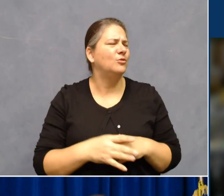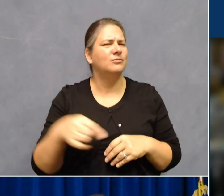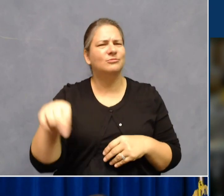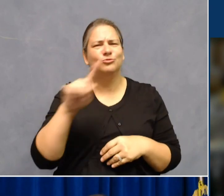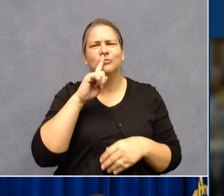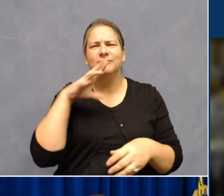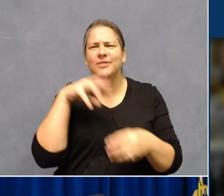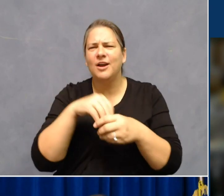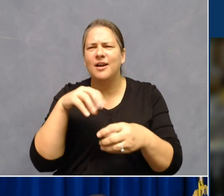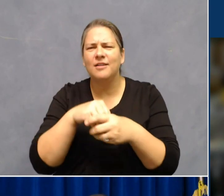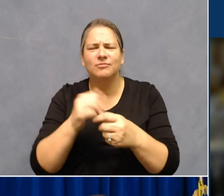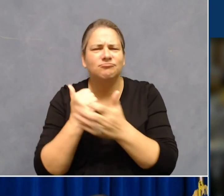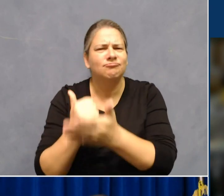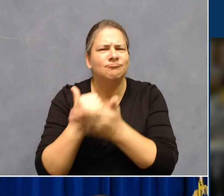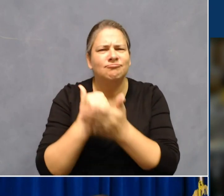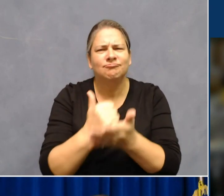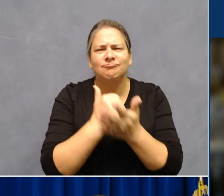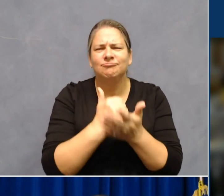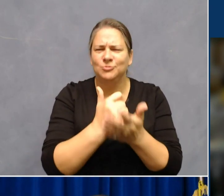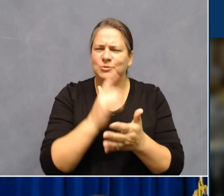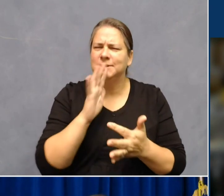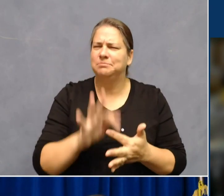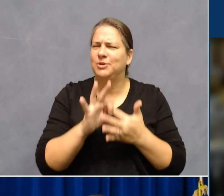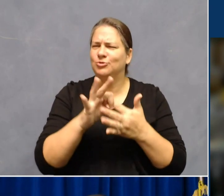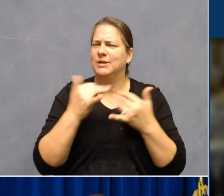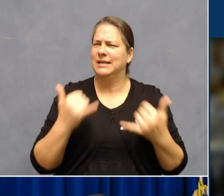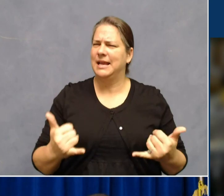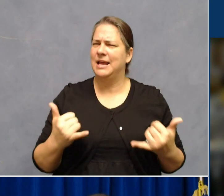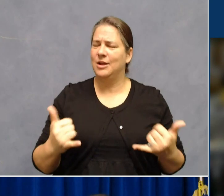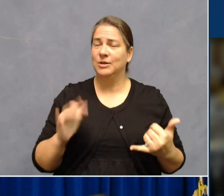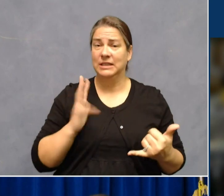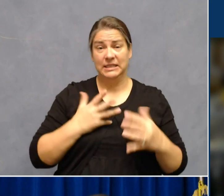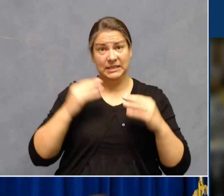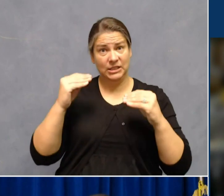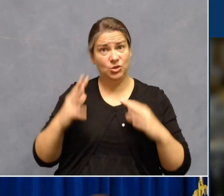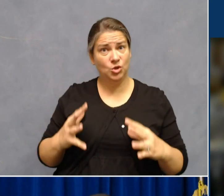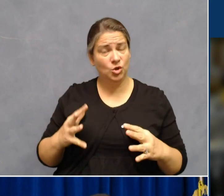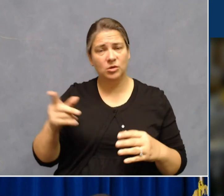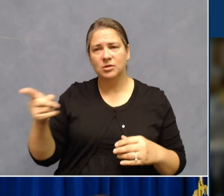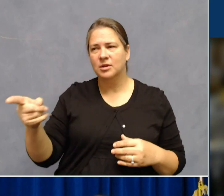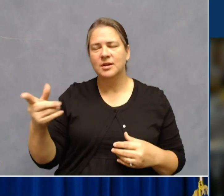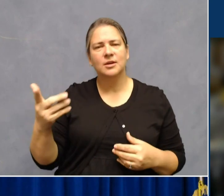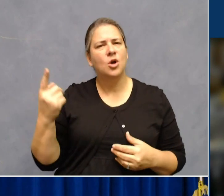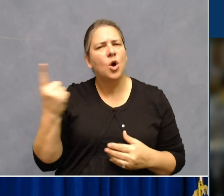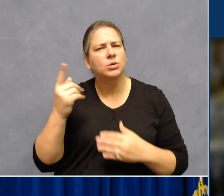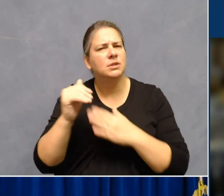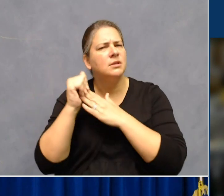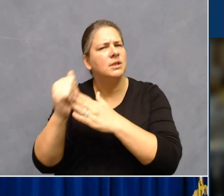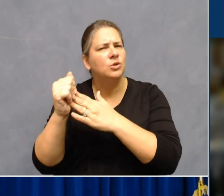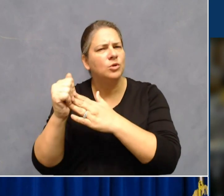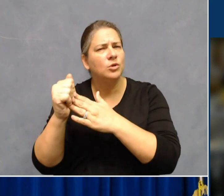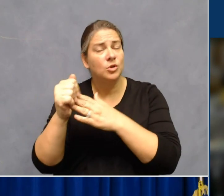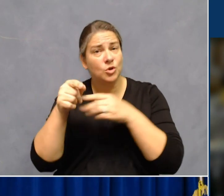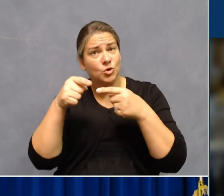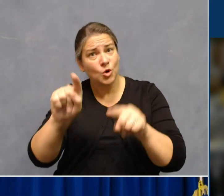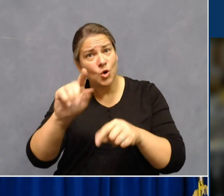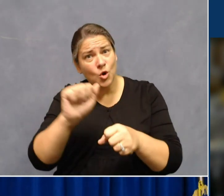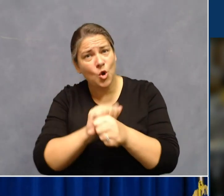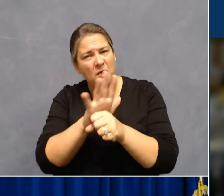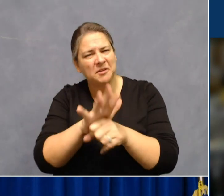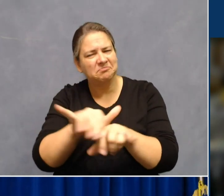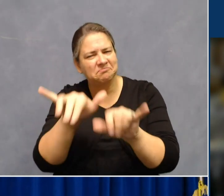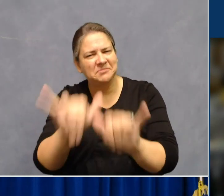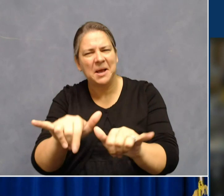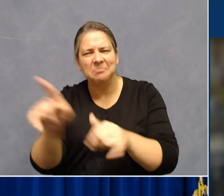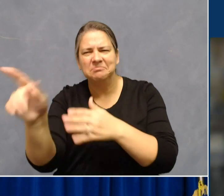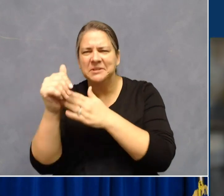Really special during this time. Our teachers are always our leaders, and during COVID is no exception. And then